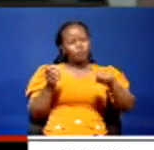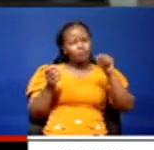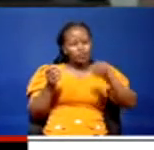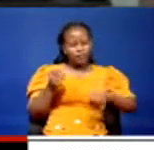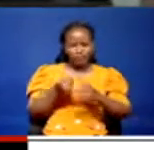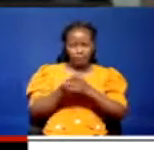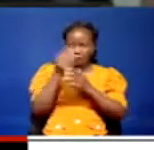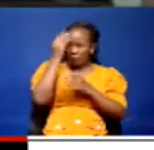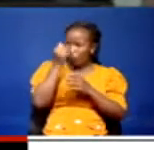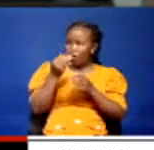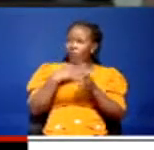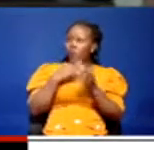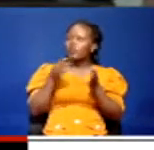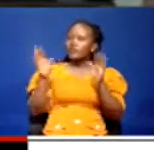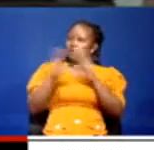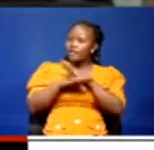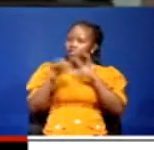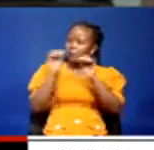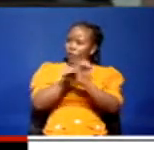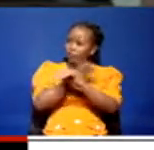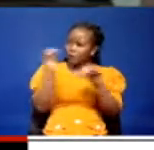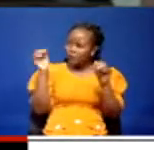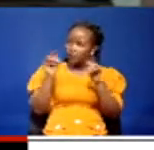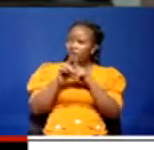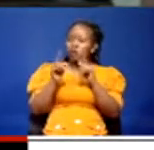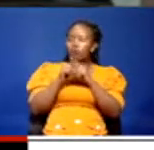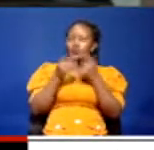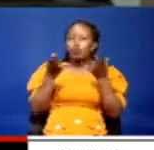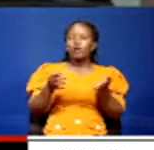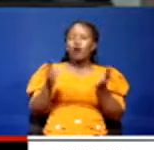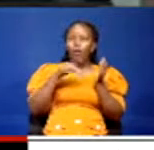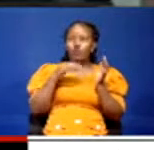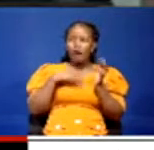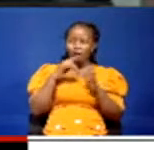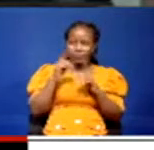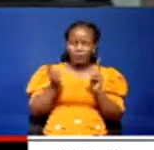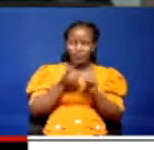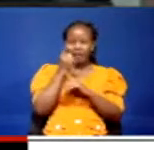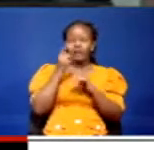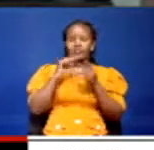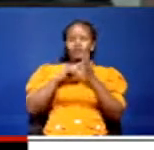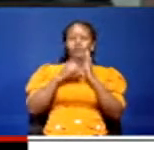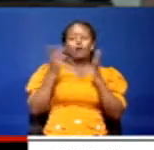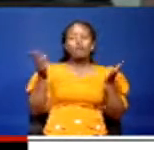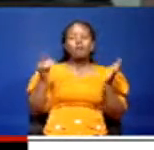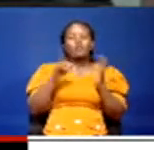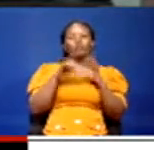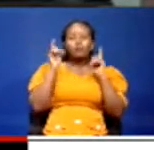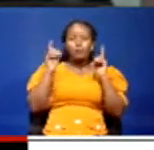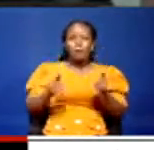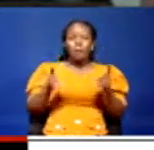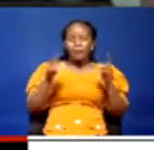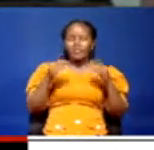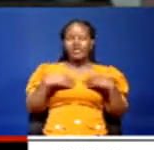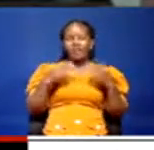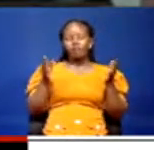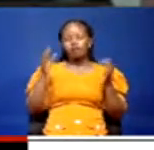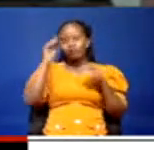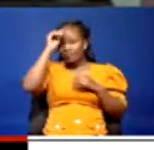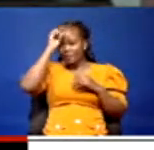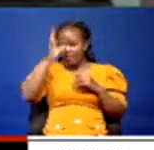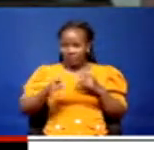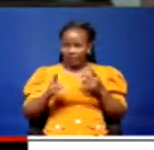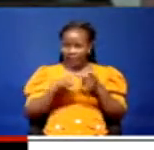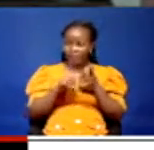And believe you me, we'll be going for presidency. You know, now we have just started. So, yes, they need to be governors. They want to be deputy governors. But can